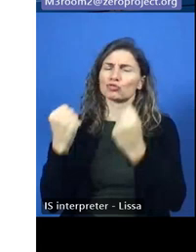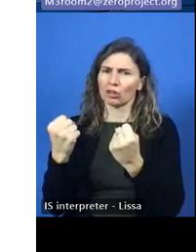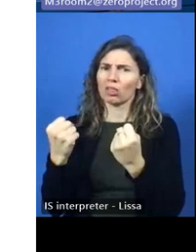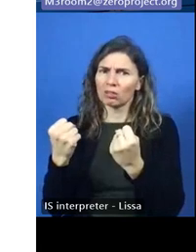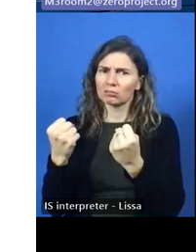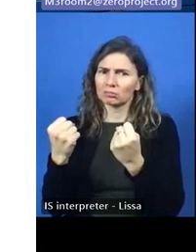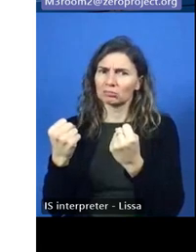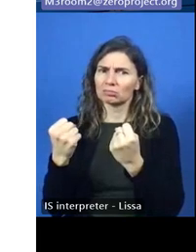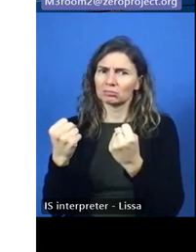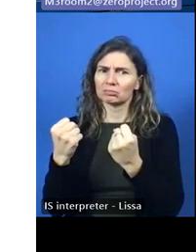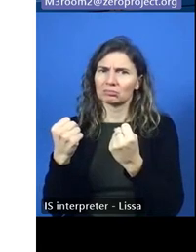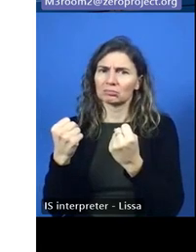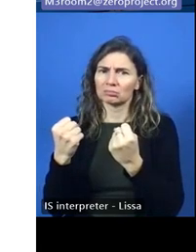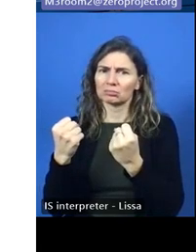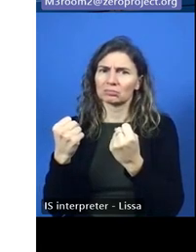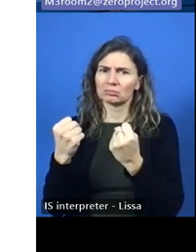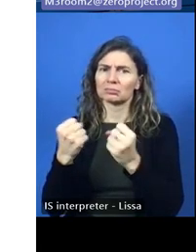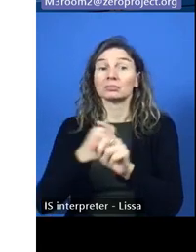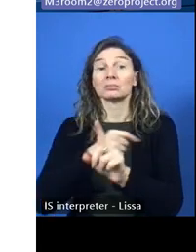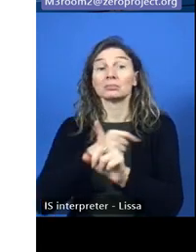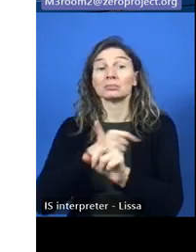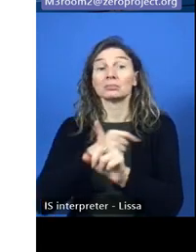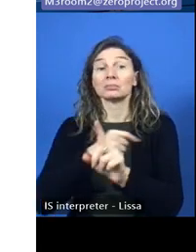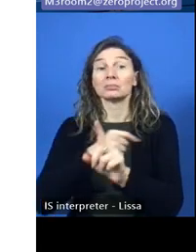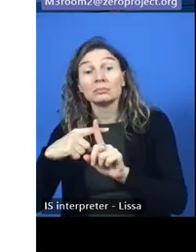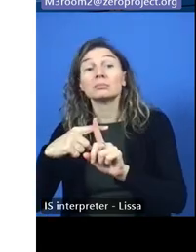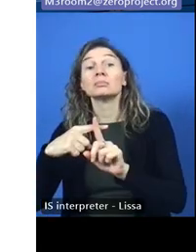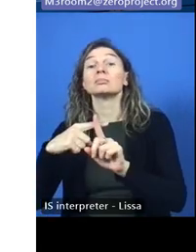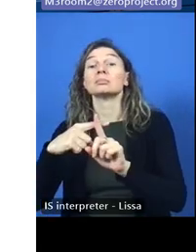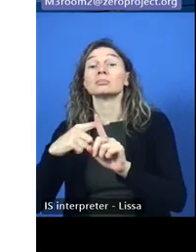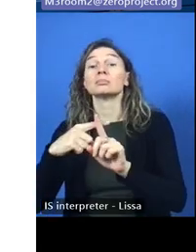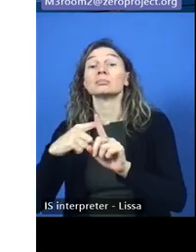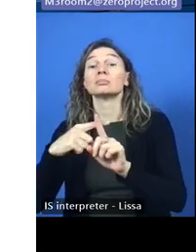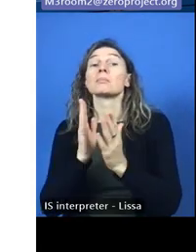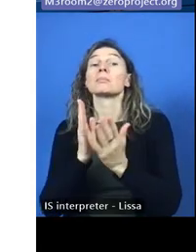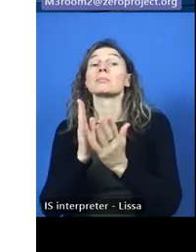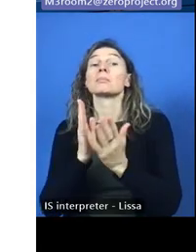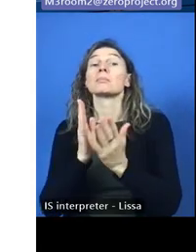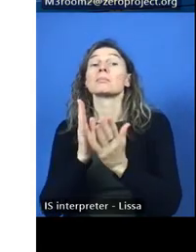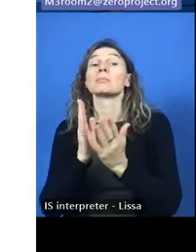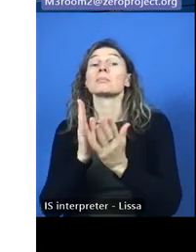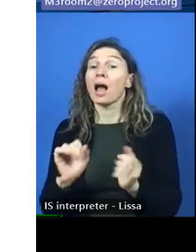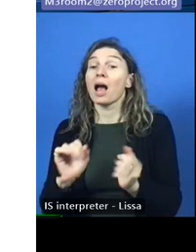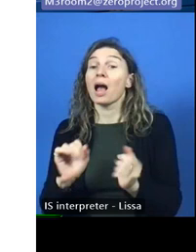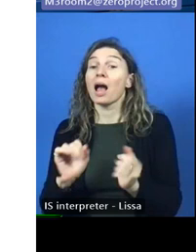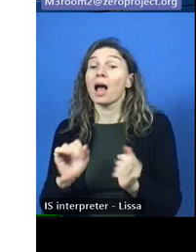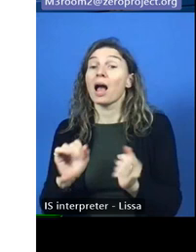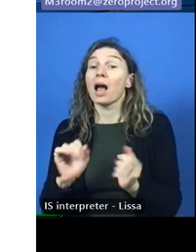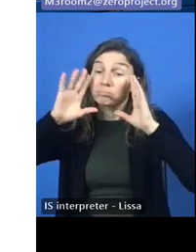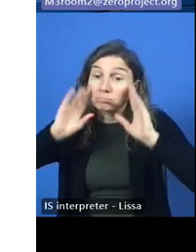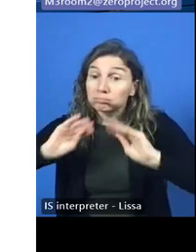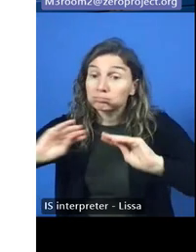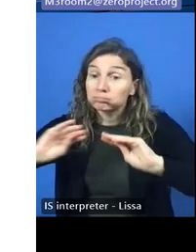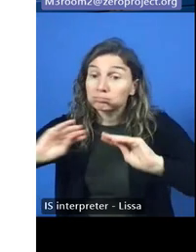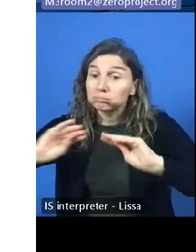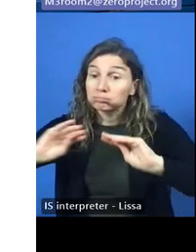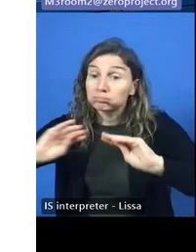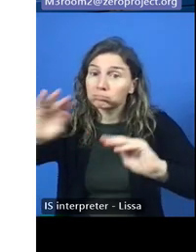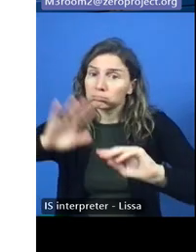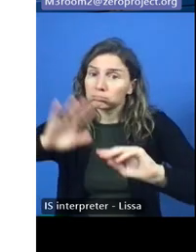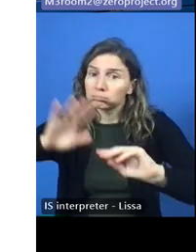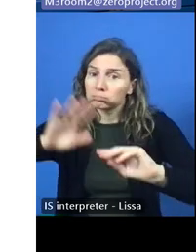for them to get more knowledge and pursue their rights